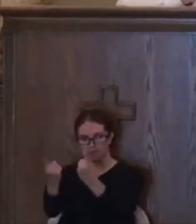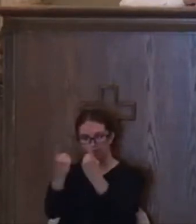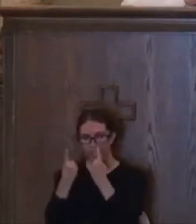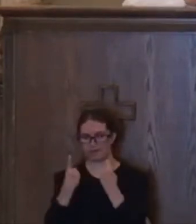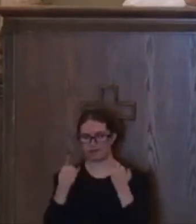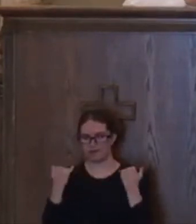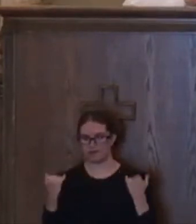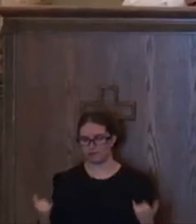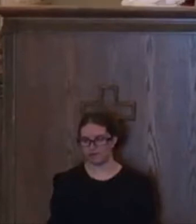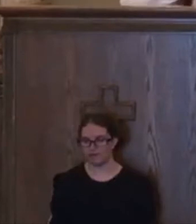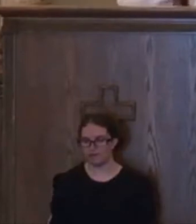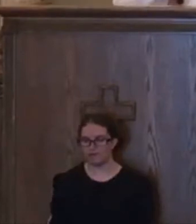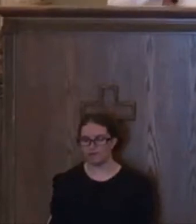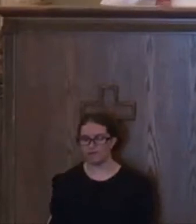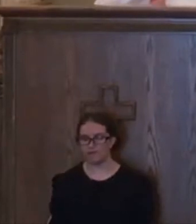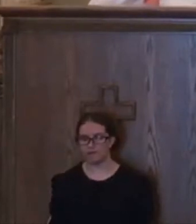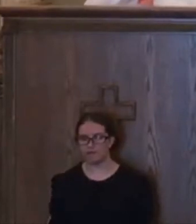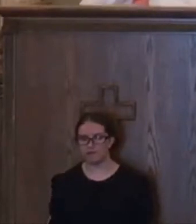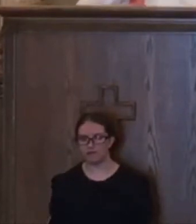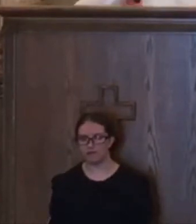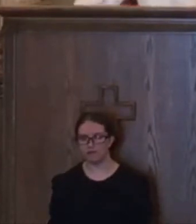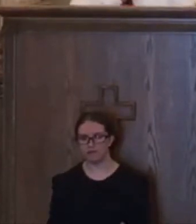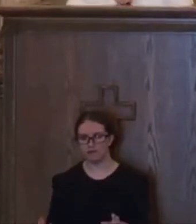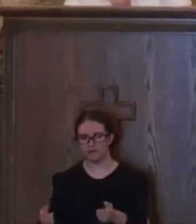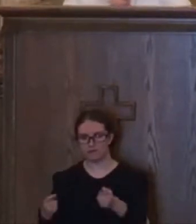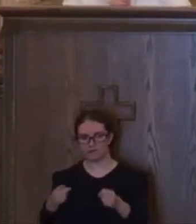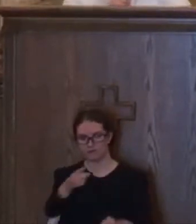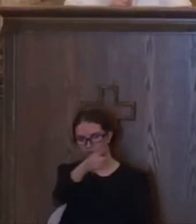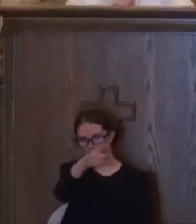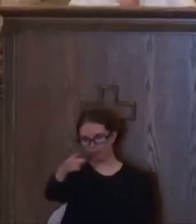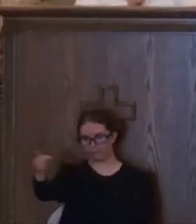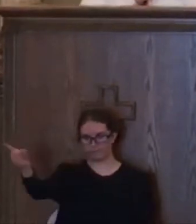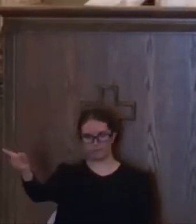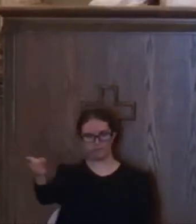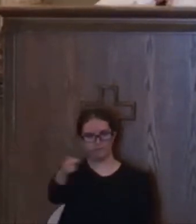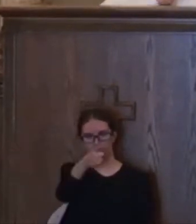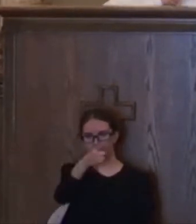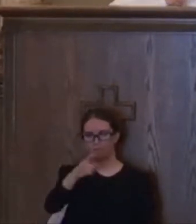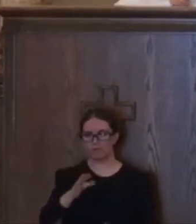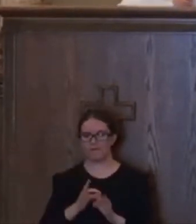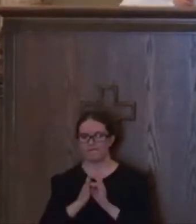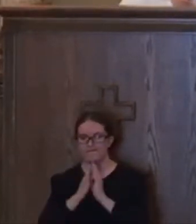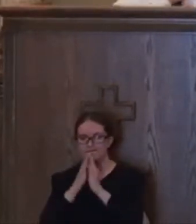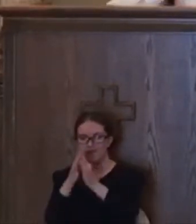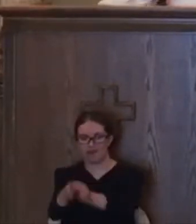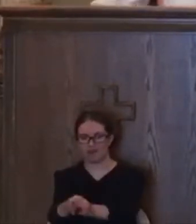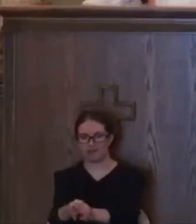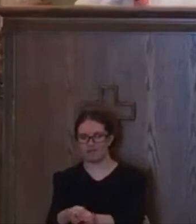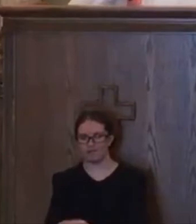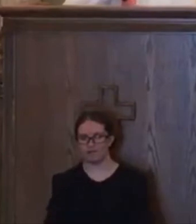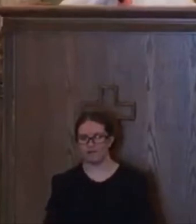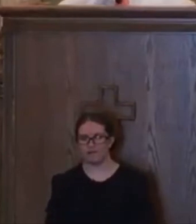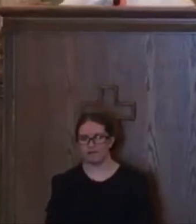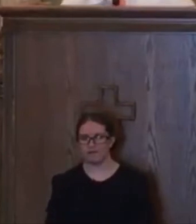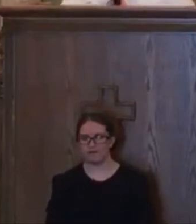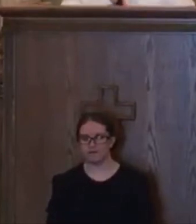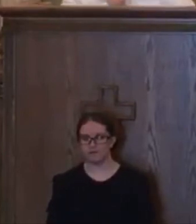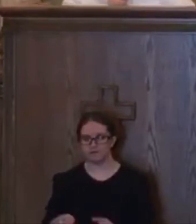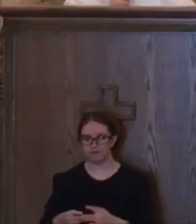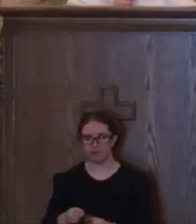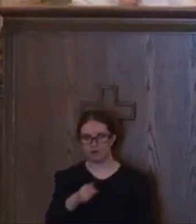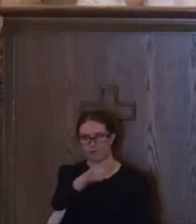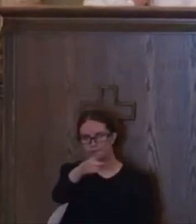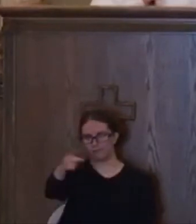now, if he was to walk through these pews, would he find faith? If he was to walk through